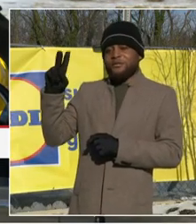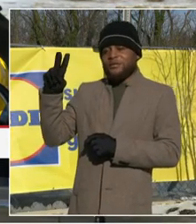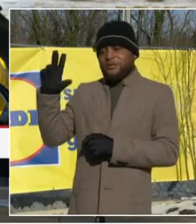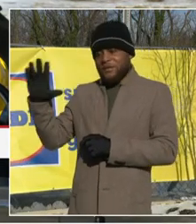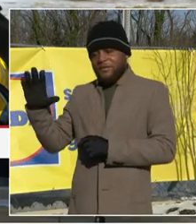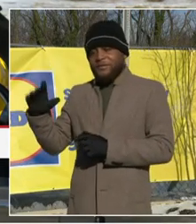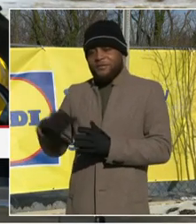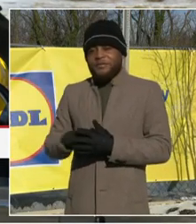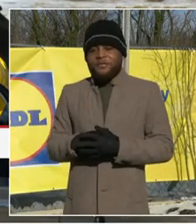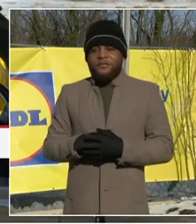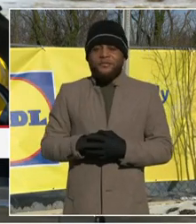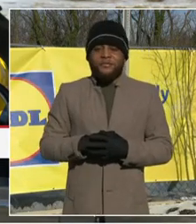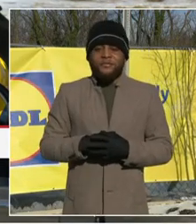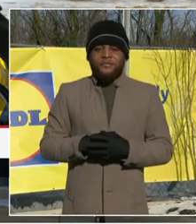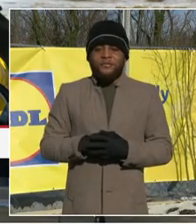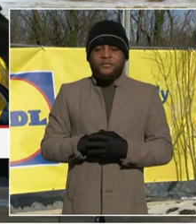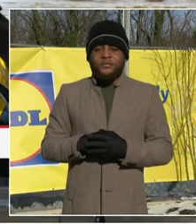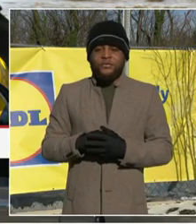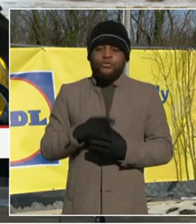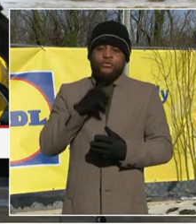announced that goal in 2019,